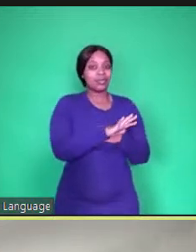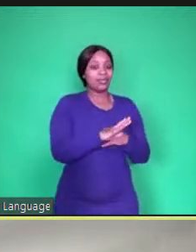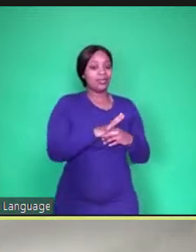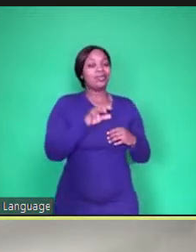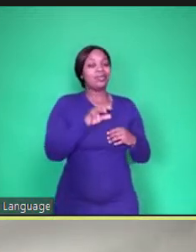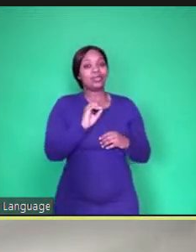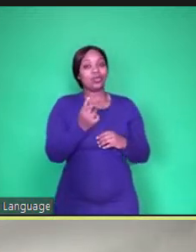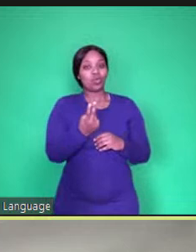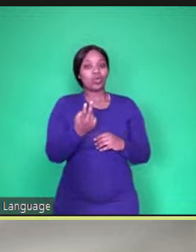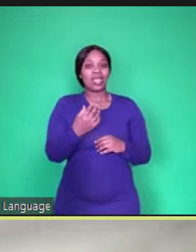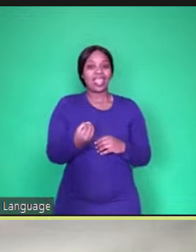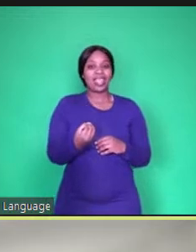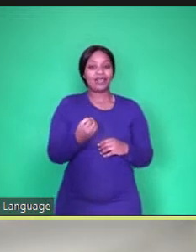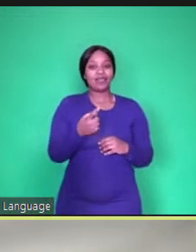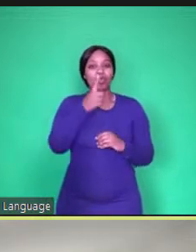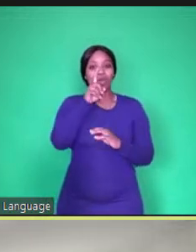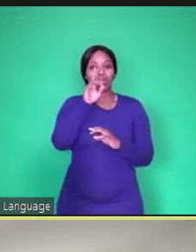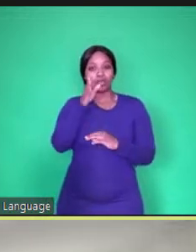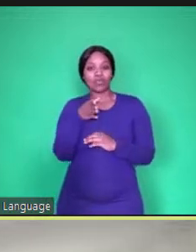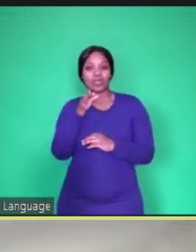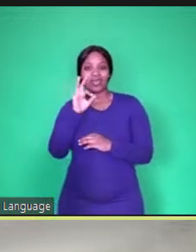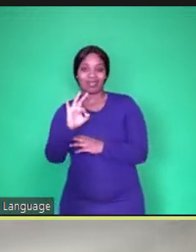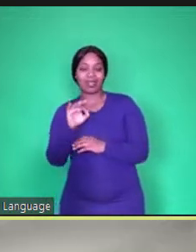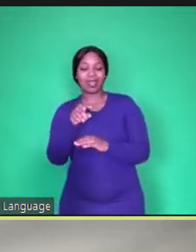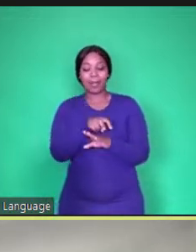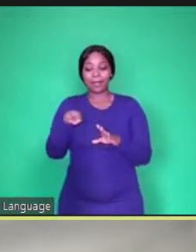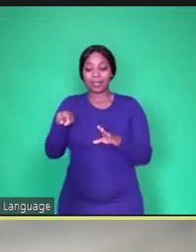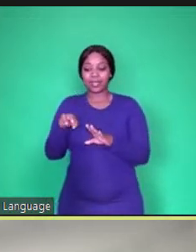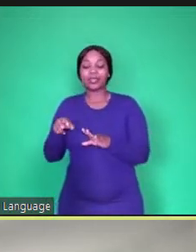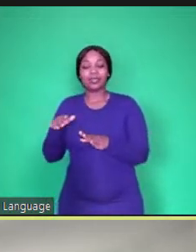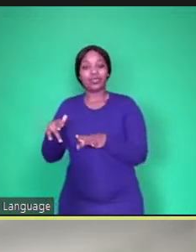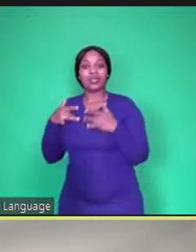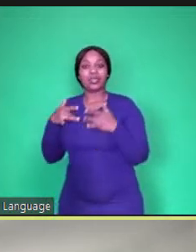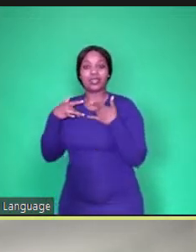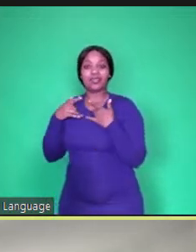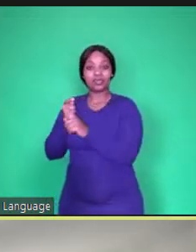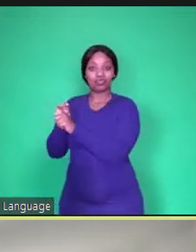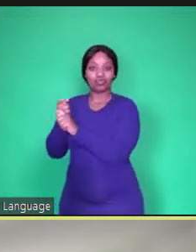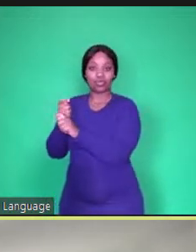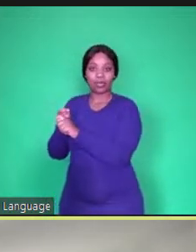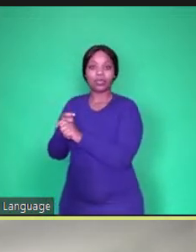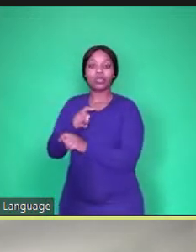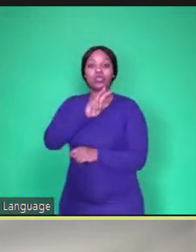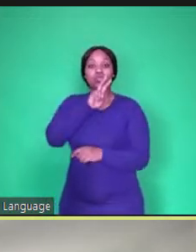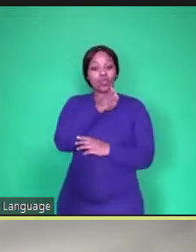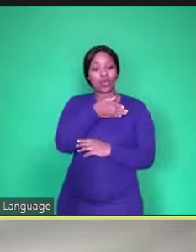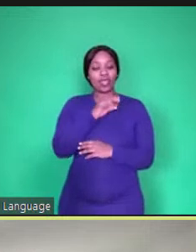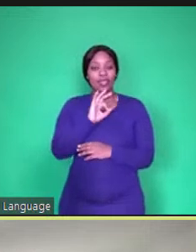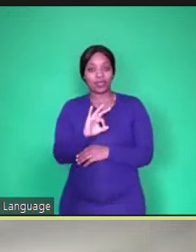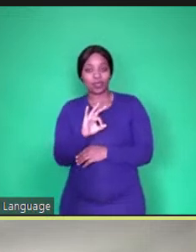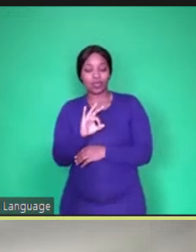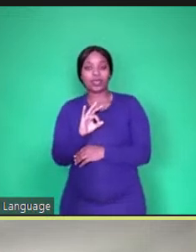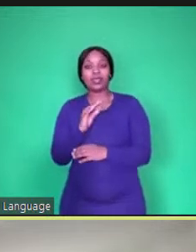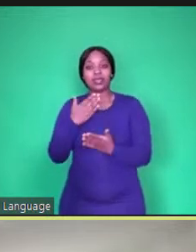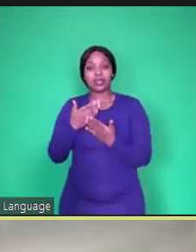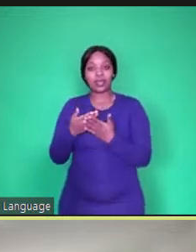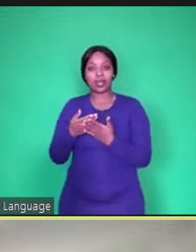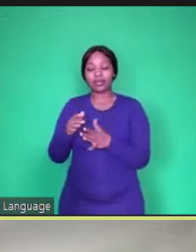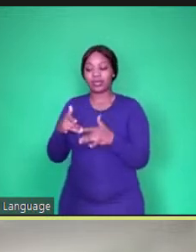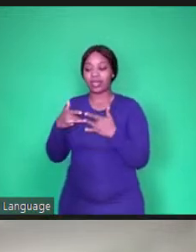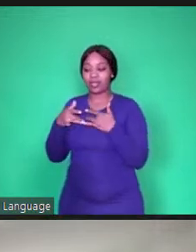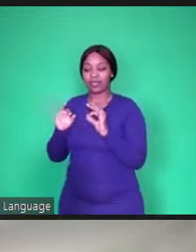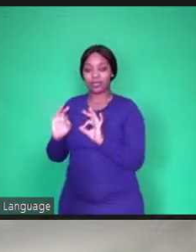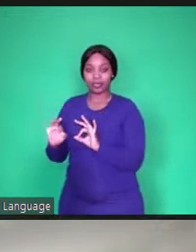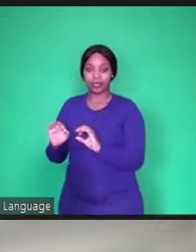in 3 migrants who are ending up living in a shack. 2 out of 3 would have been classified in a formal dwelling. So just 2